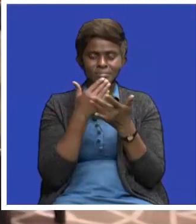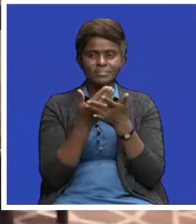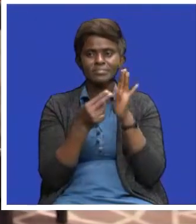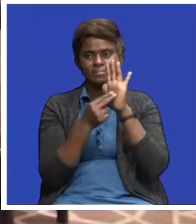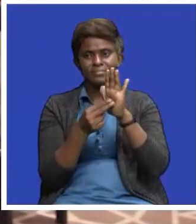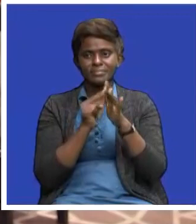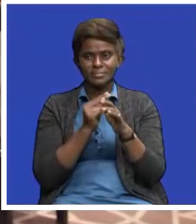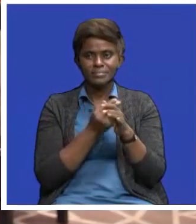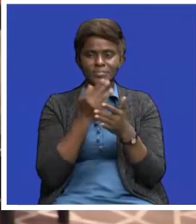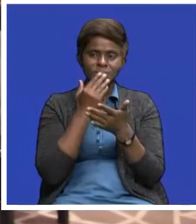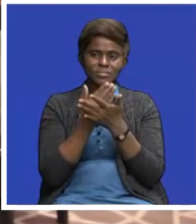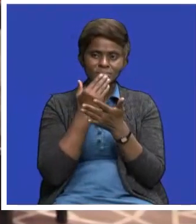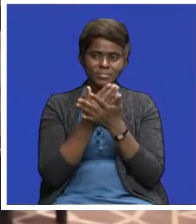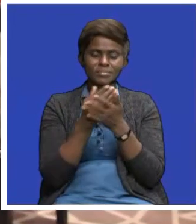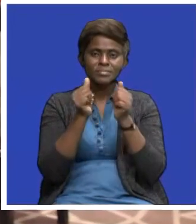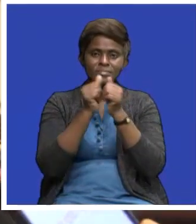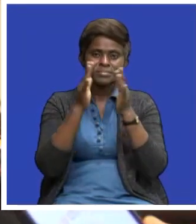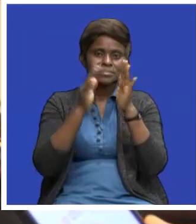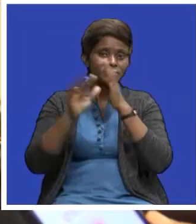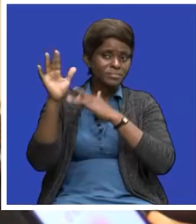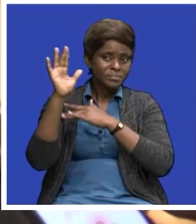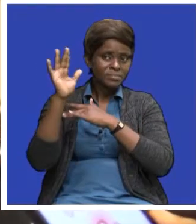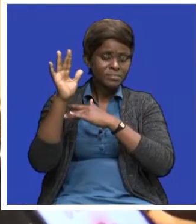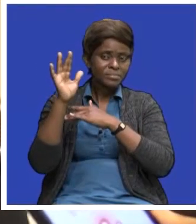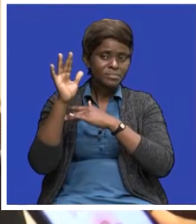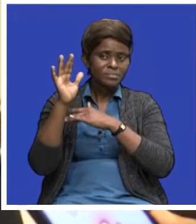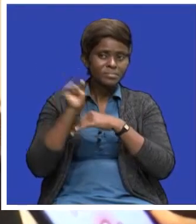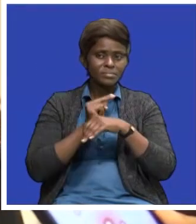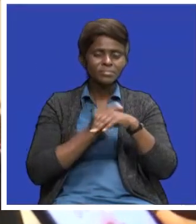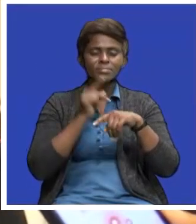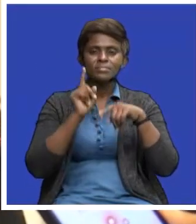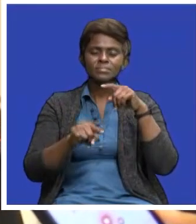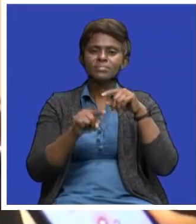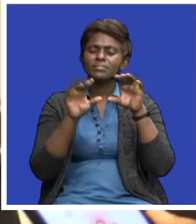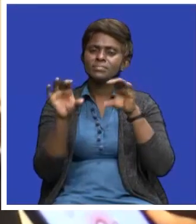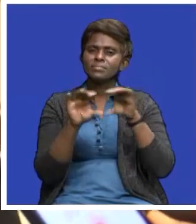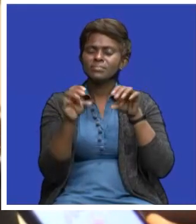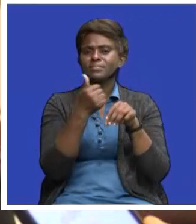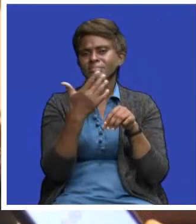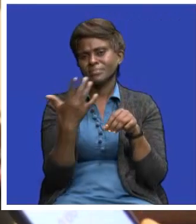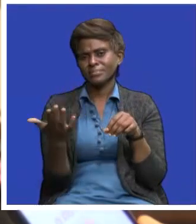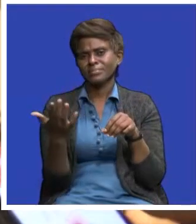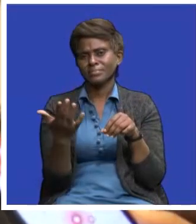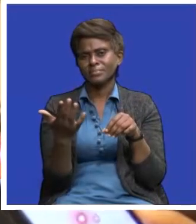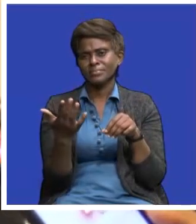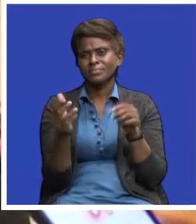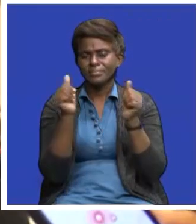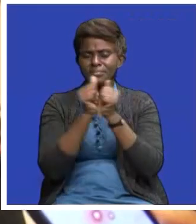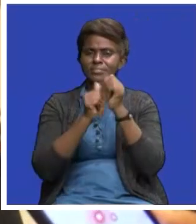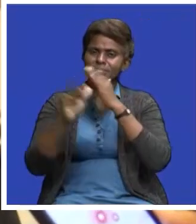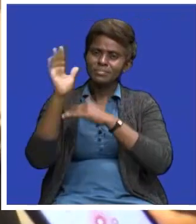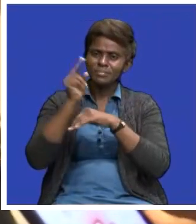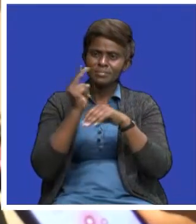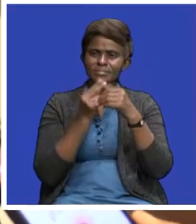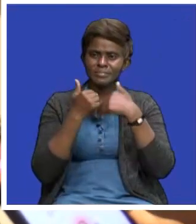us, because without God we obviously can't do nothing. But with God, we've managed